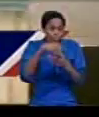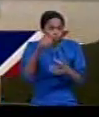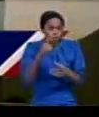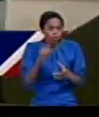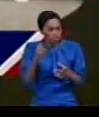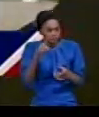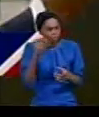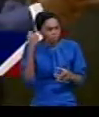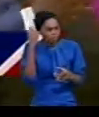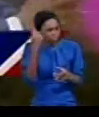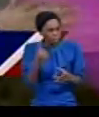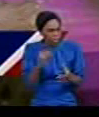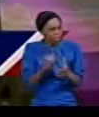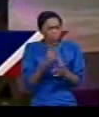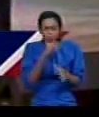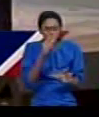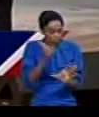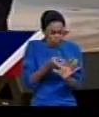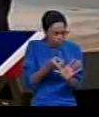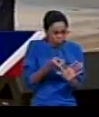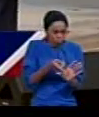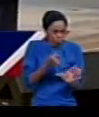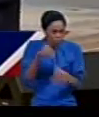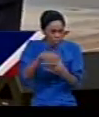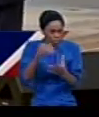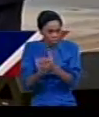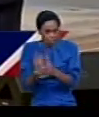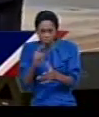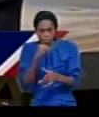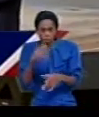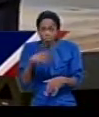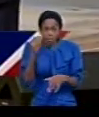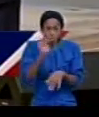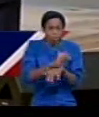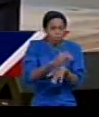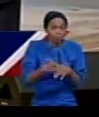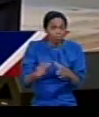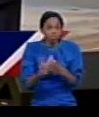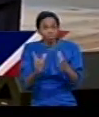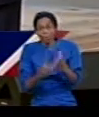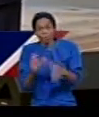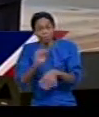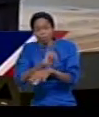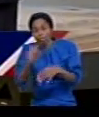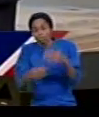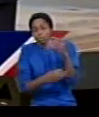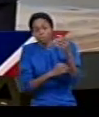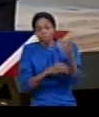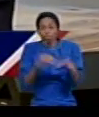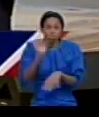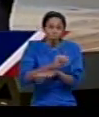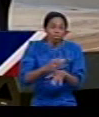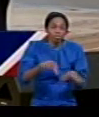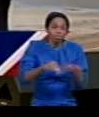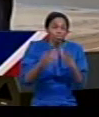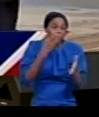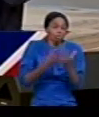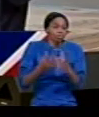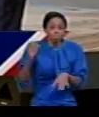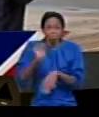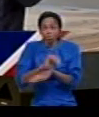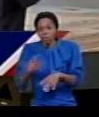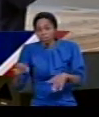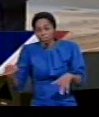get involved with that. You'll not say works of the law, works of the flesh, works of doing good and works of this,